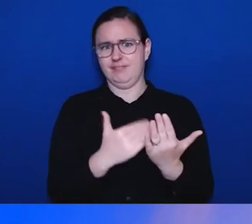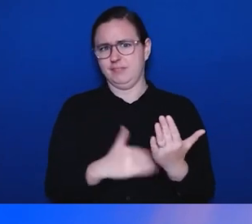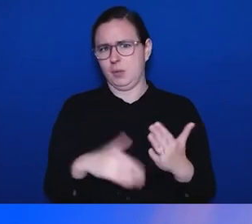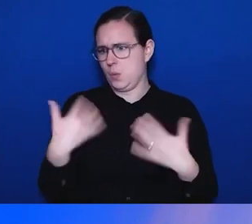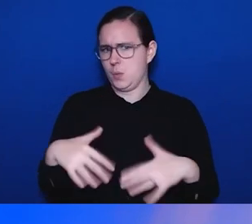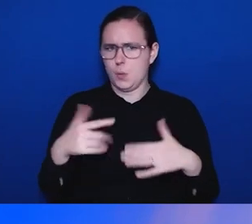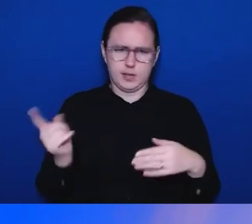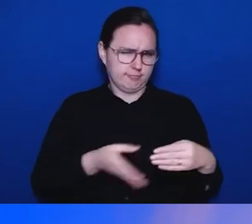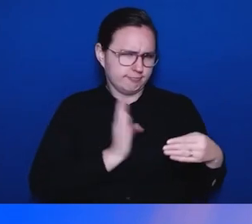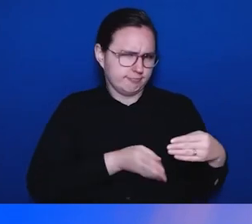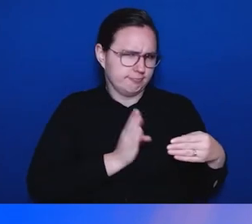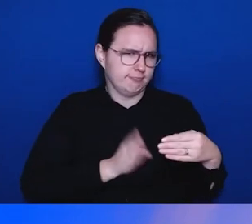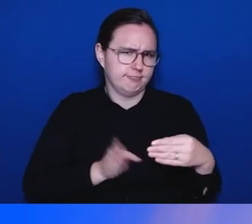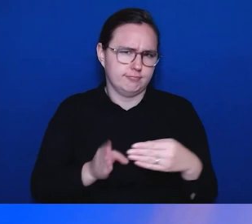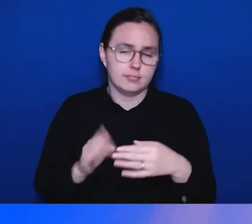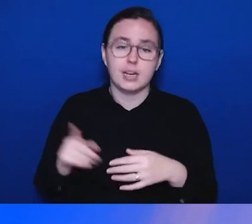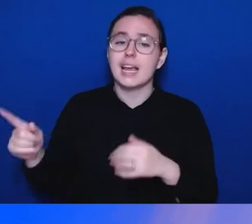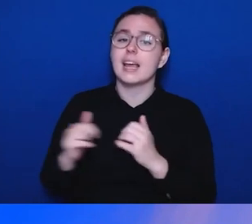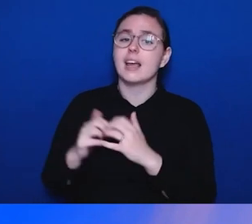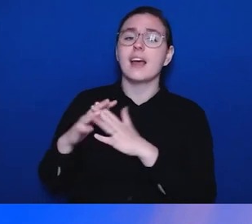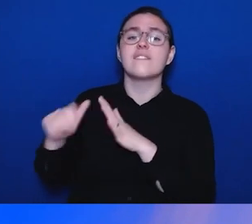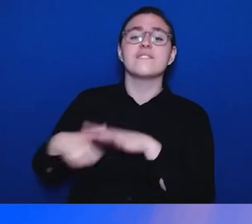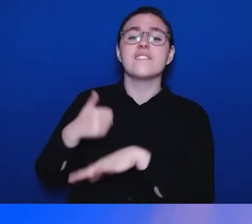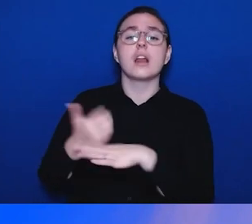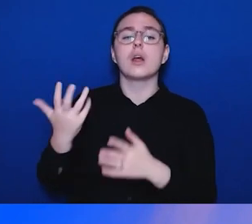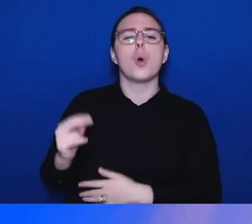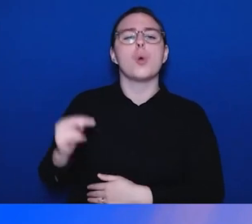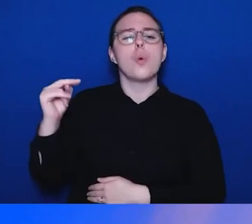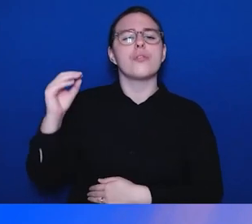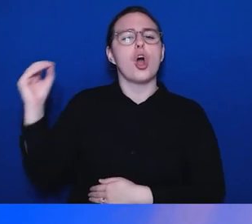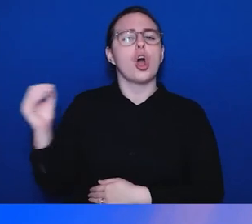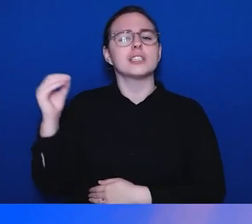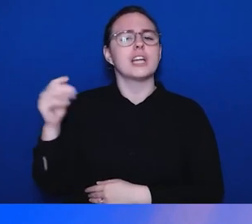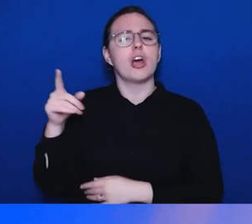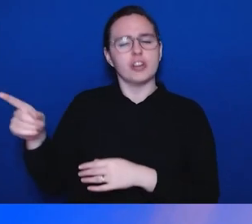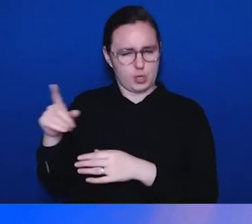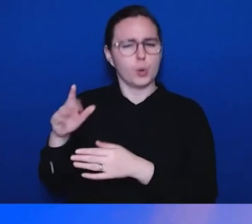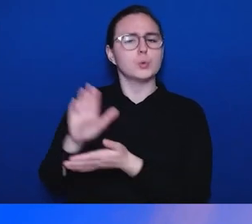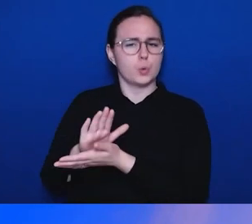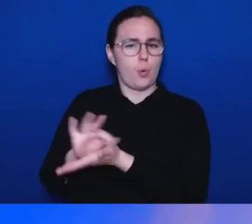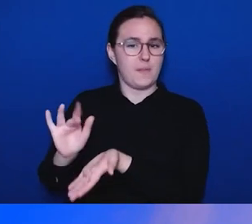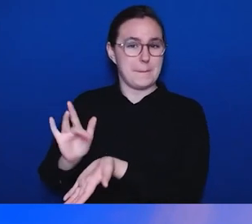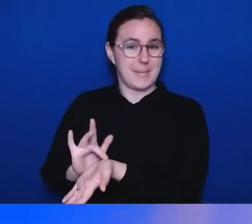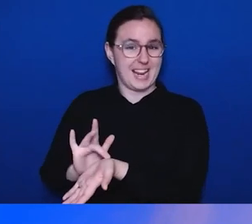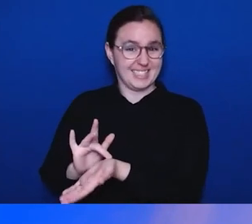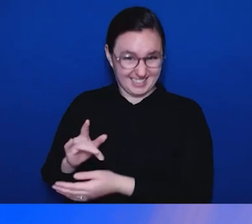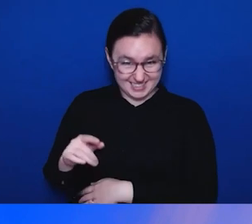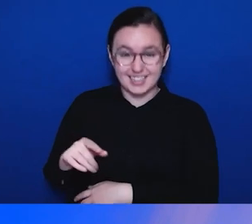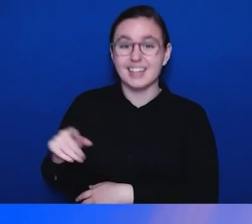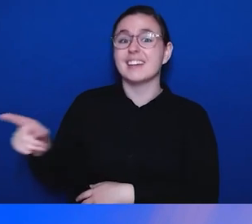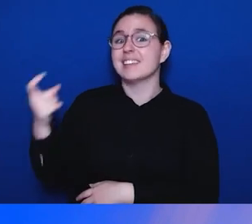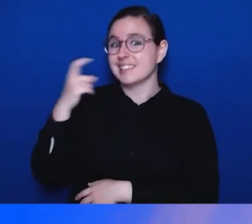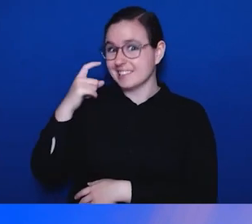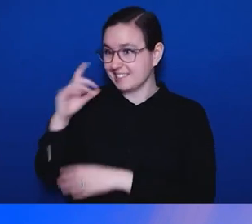school. He has a record of getting things done. He was the founding dean and CEO of the Northern Ontario School of Medicine, the most